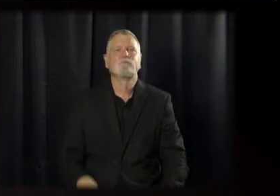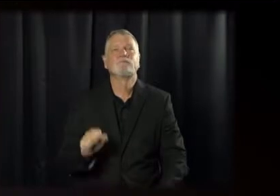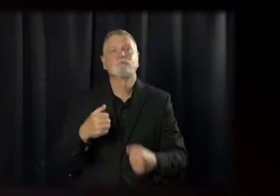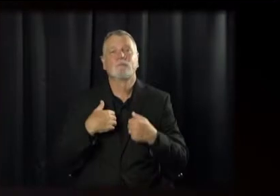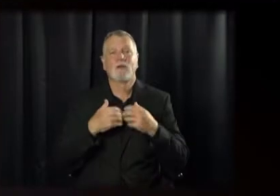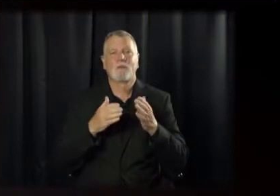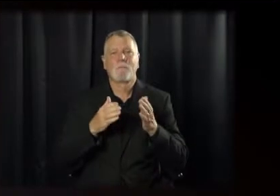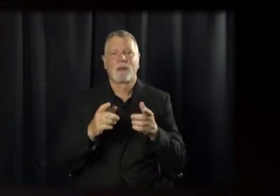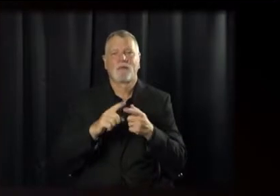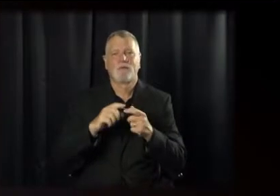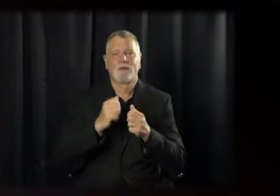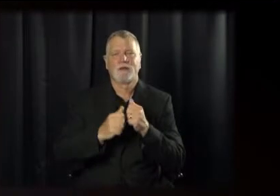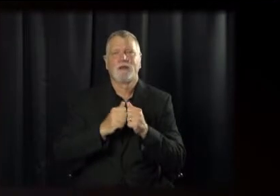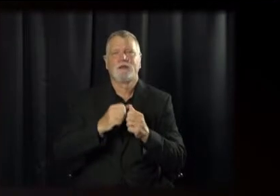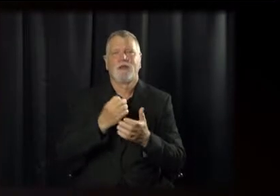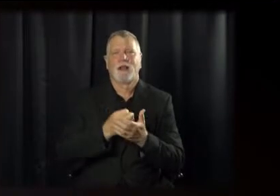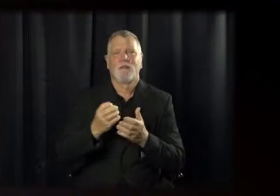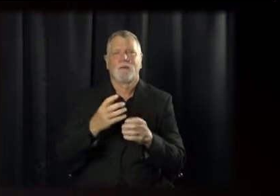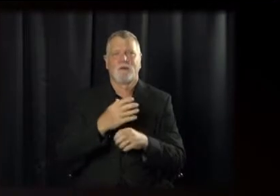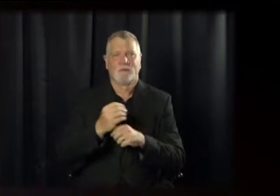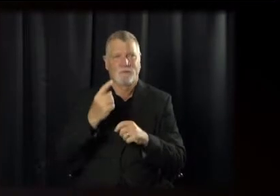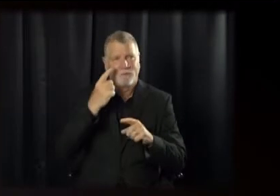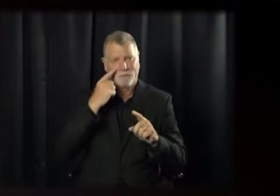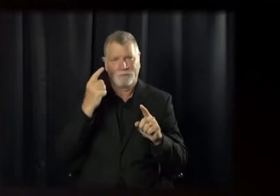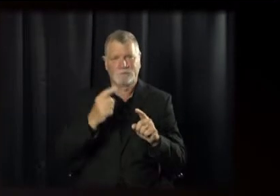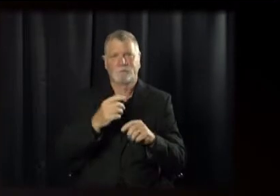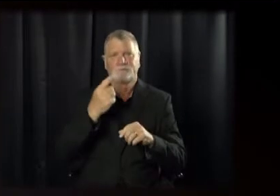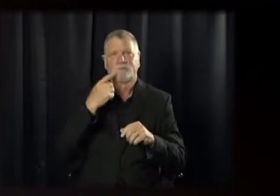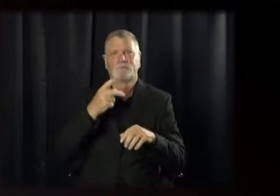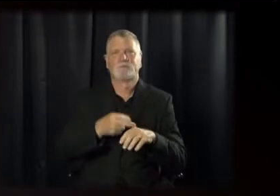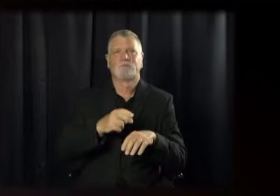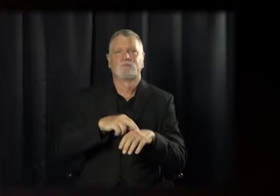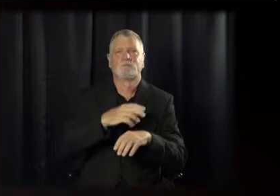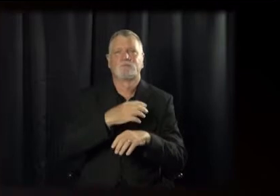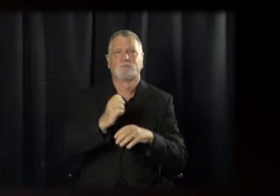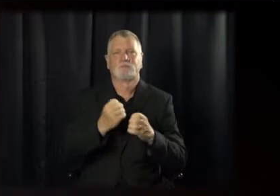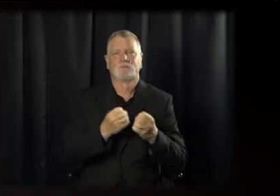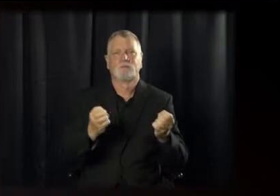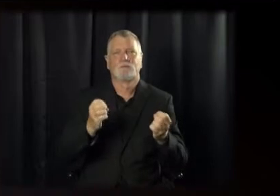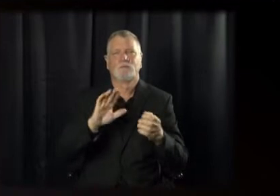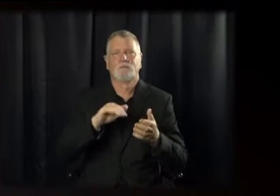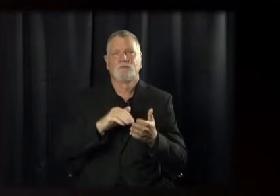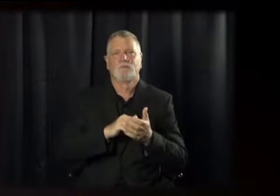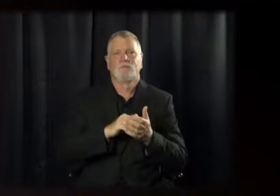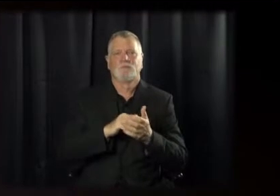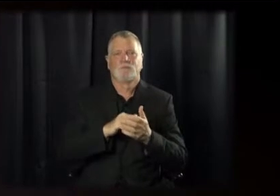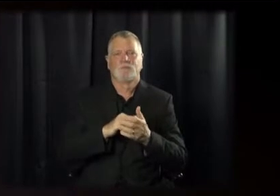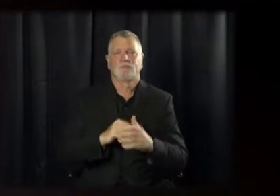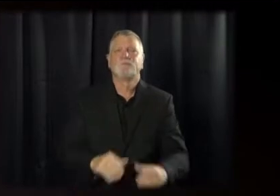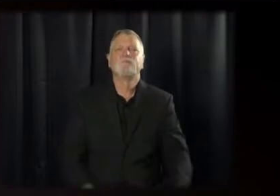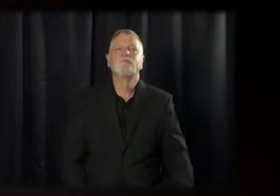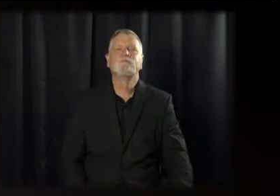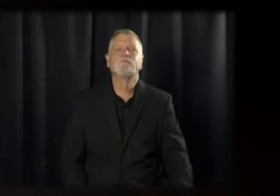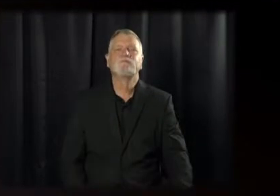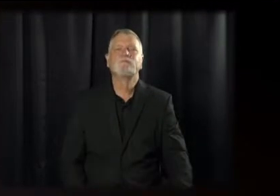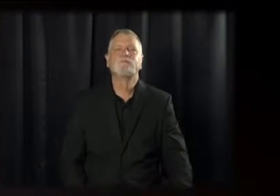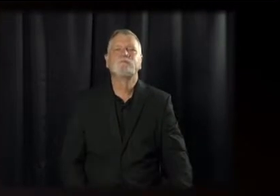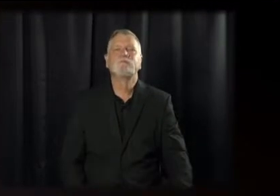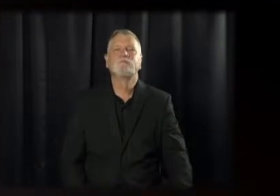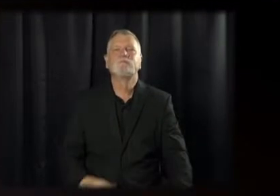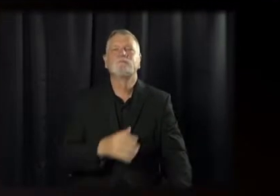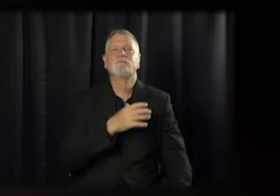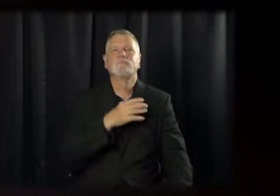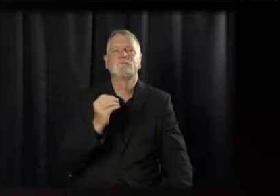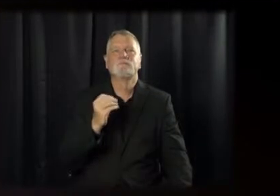these elements and the achievement of the objectives of the Puerto Rico's energy sector reform. The proposed plan builds